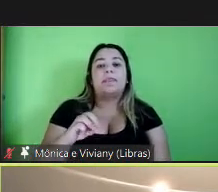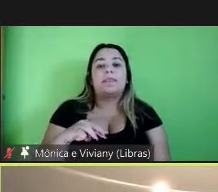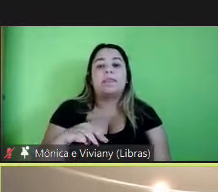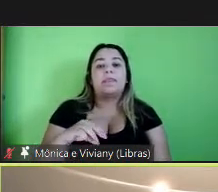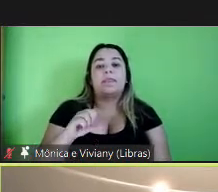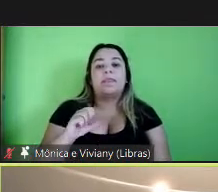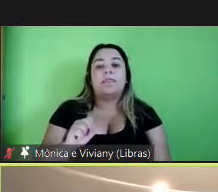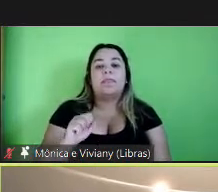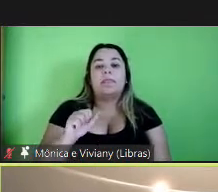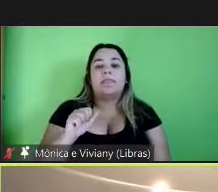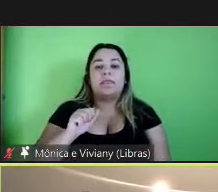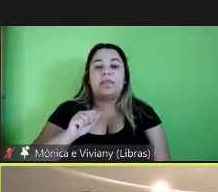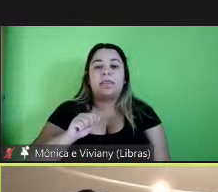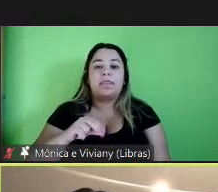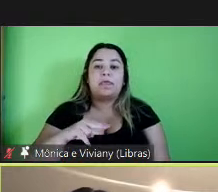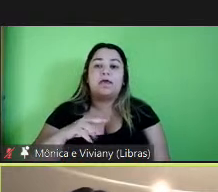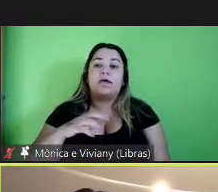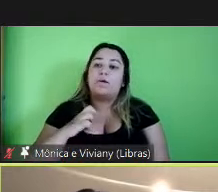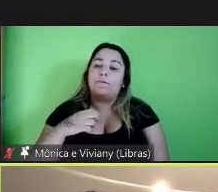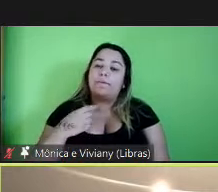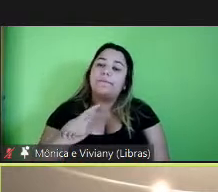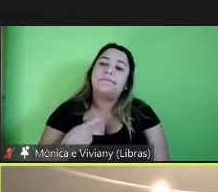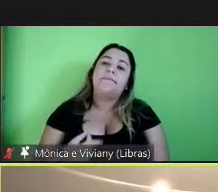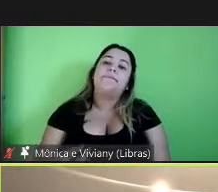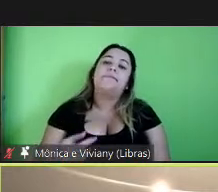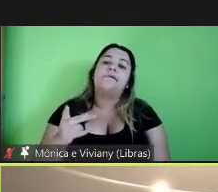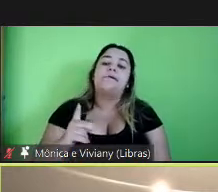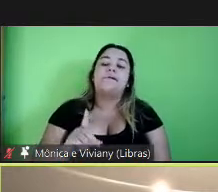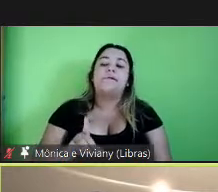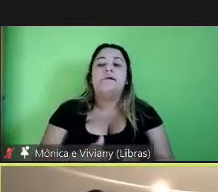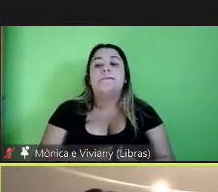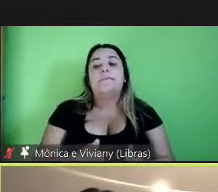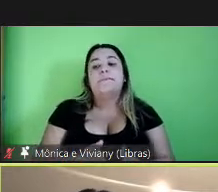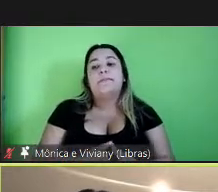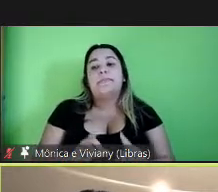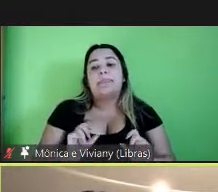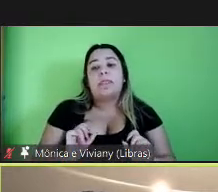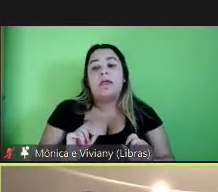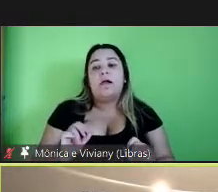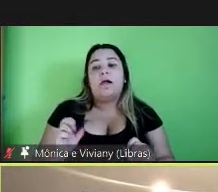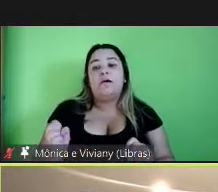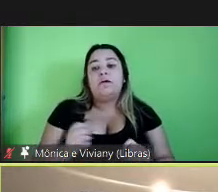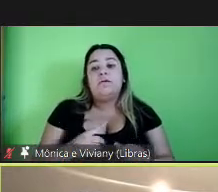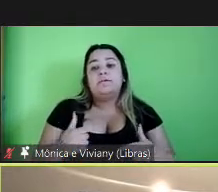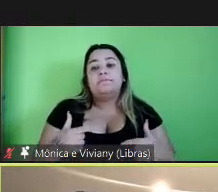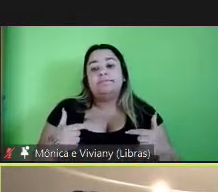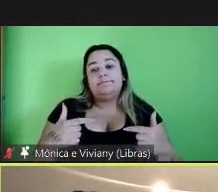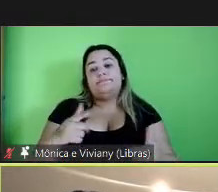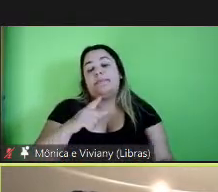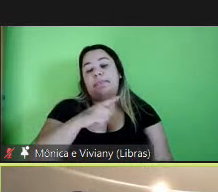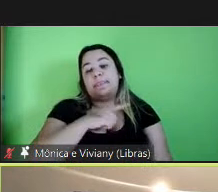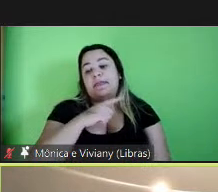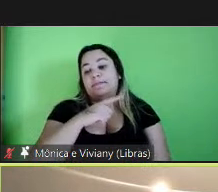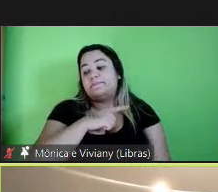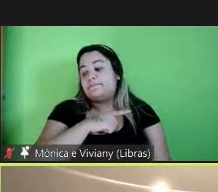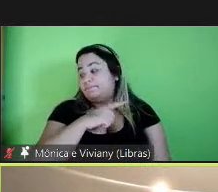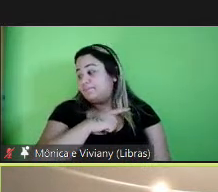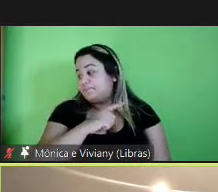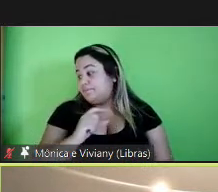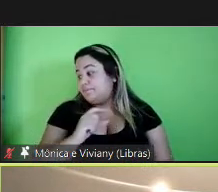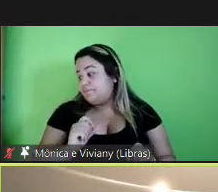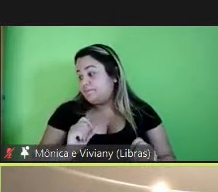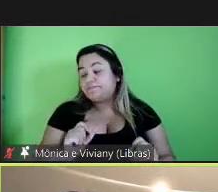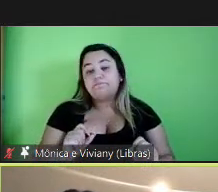as well. And in terms of our added enablers and challenges, in terms of this work, it very much took